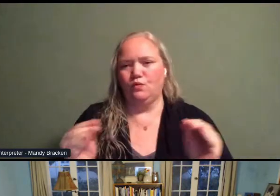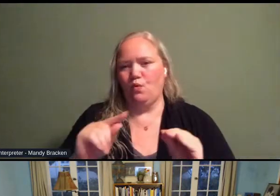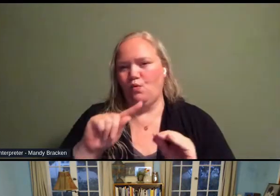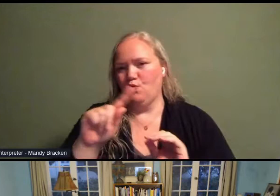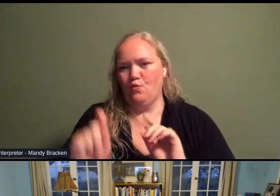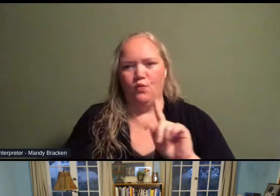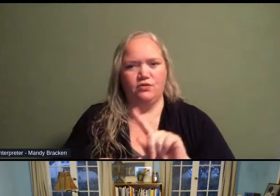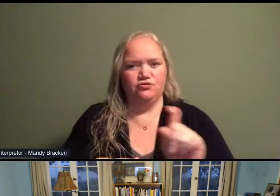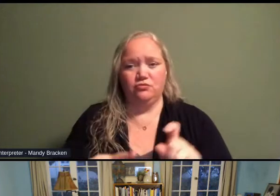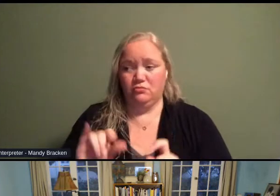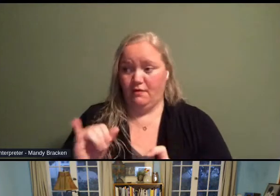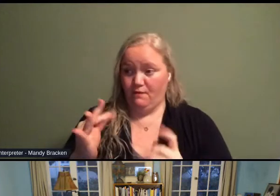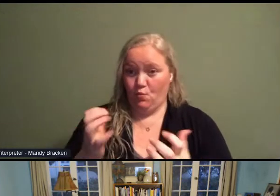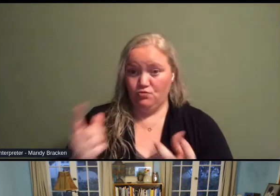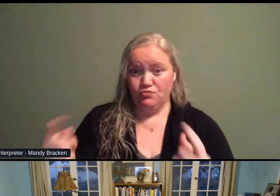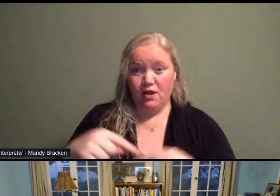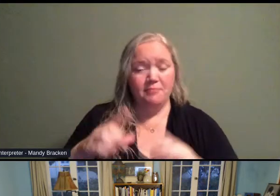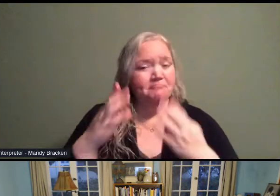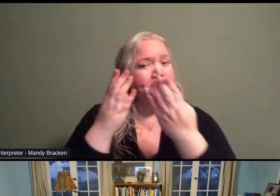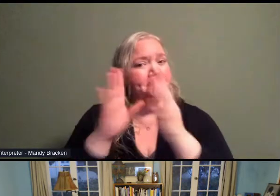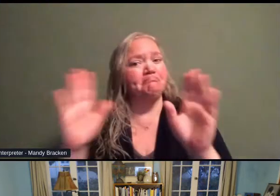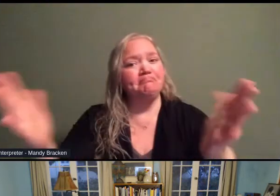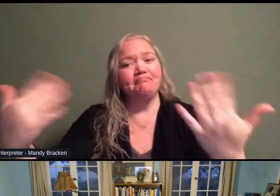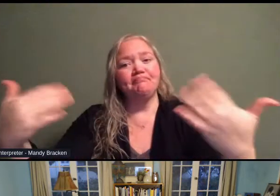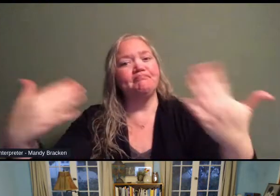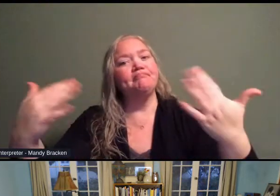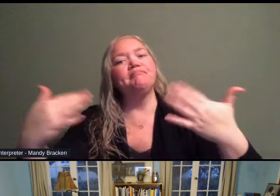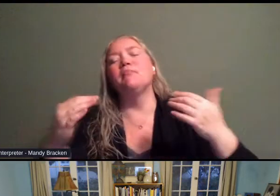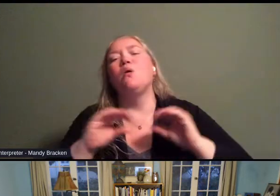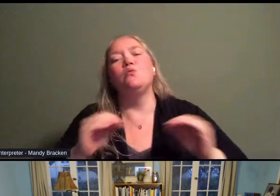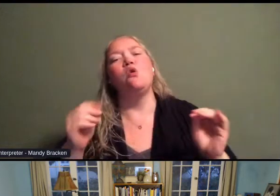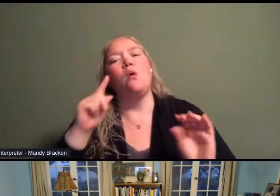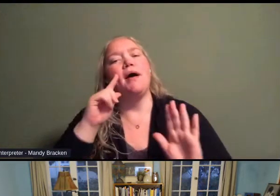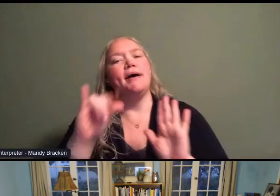is no identity needed, or there isn't